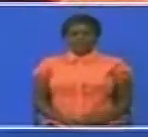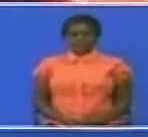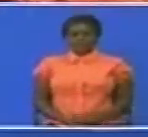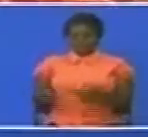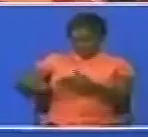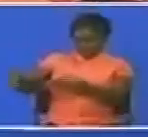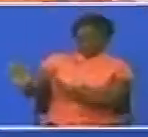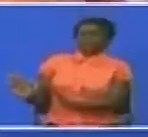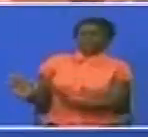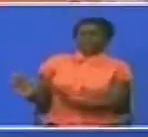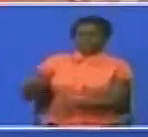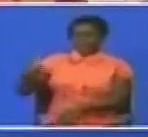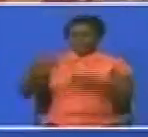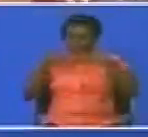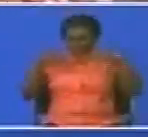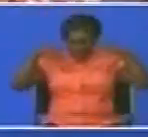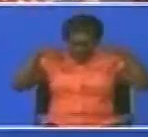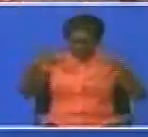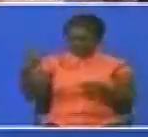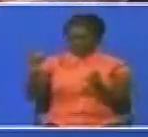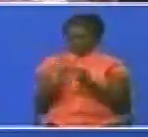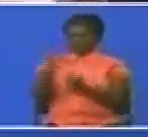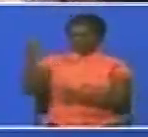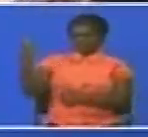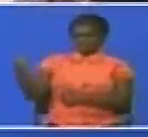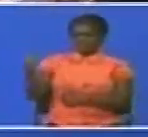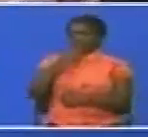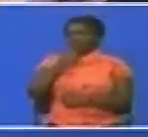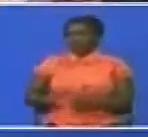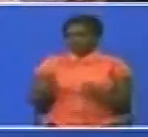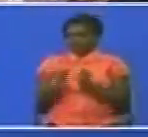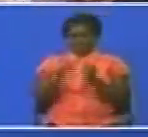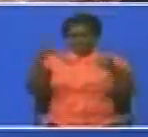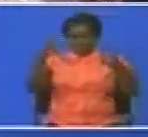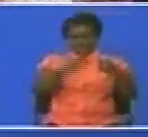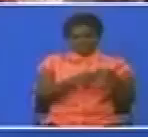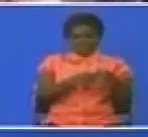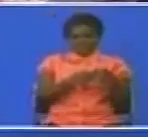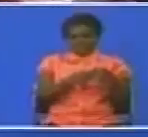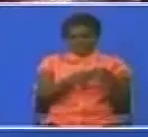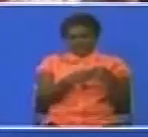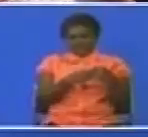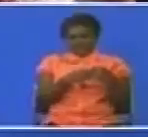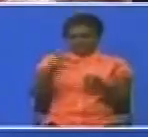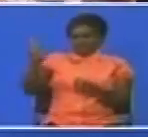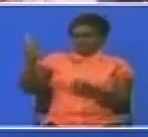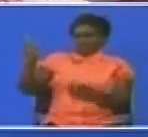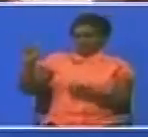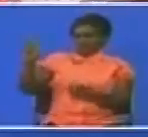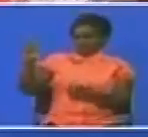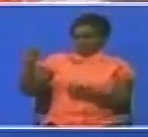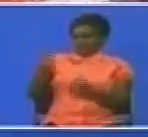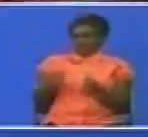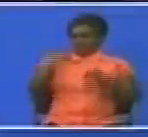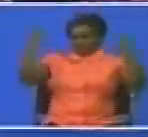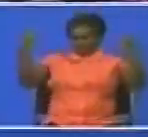from Kagumo, another smiling 2015 candidate is 18-year-old Warda Noor. Warda has overcome the challenges of